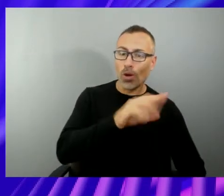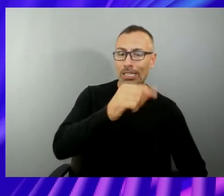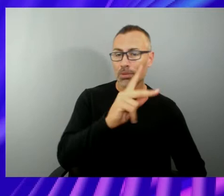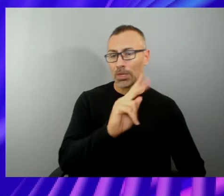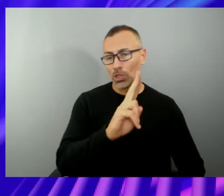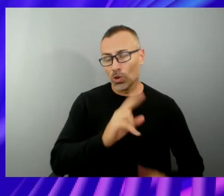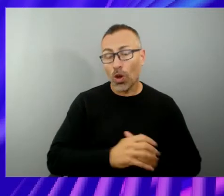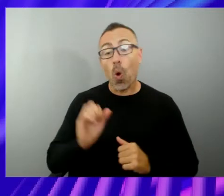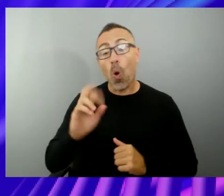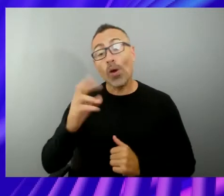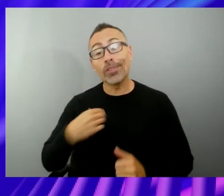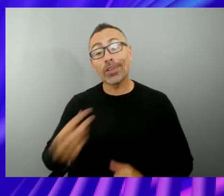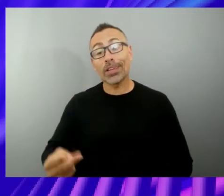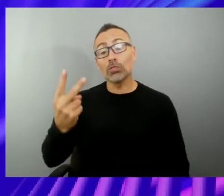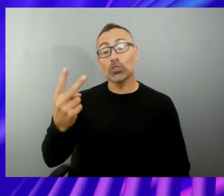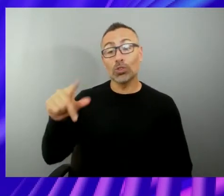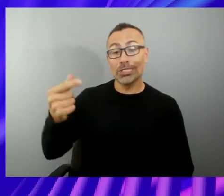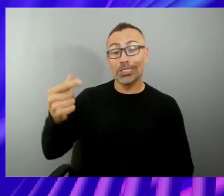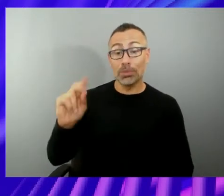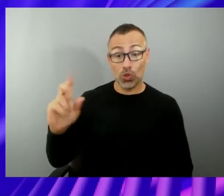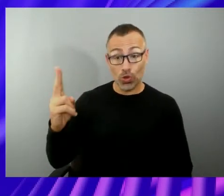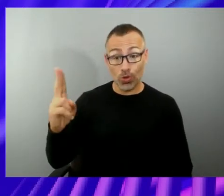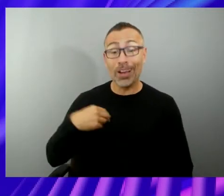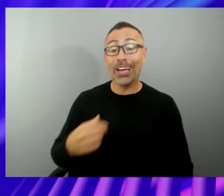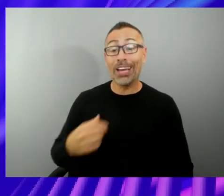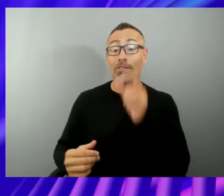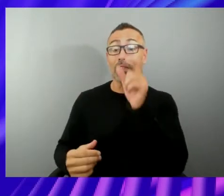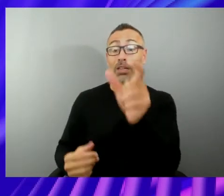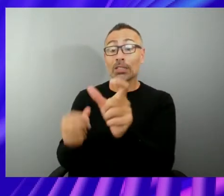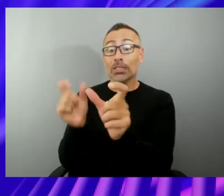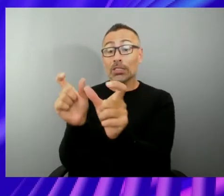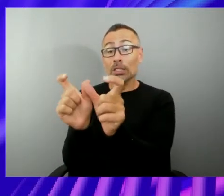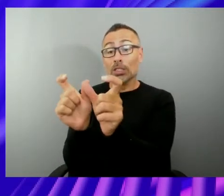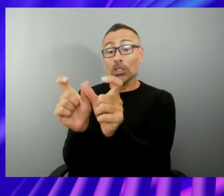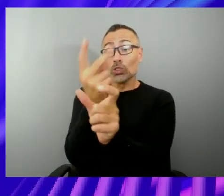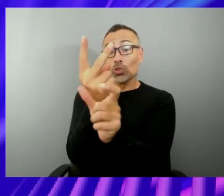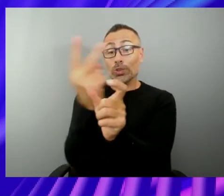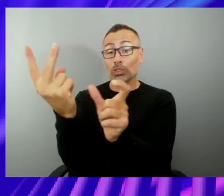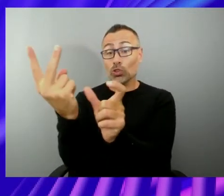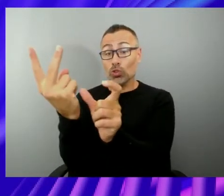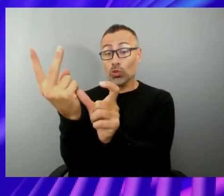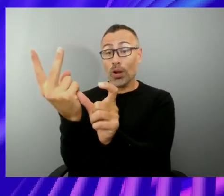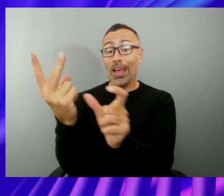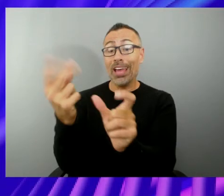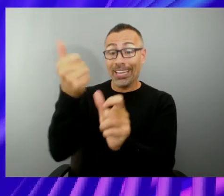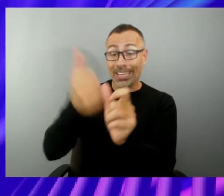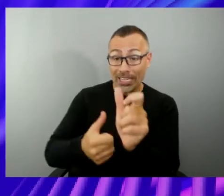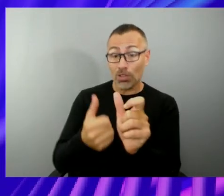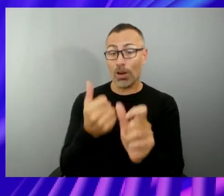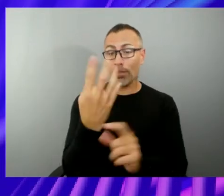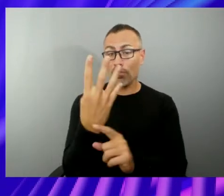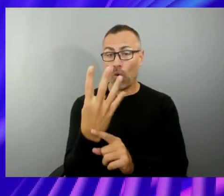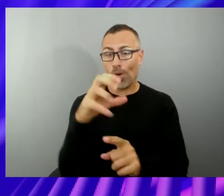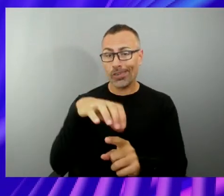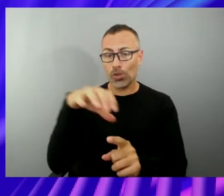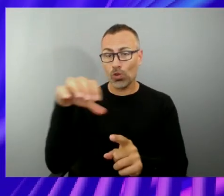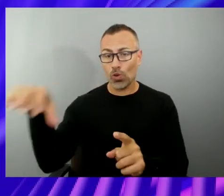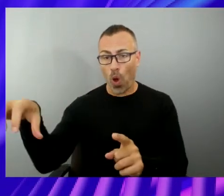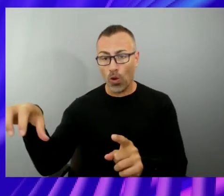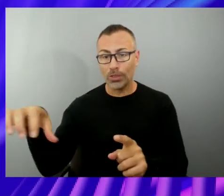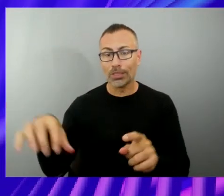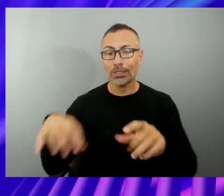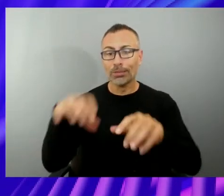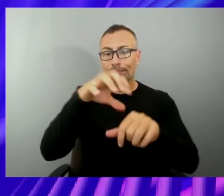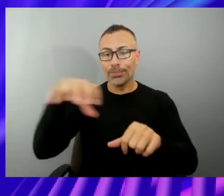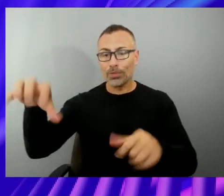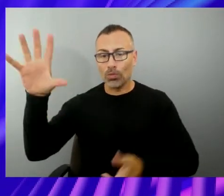then your world size will become 8 nodes, right? And Okay. just a pro tip over here is if you have such a